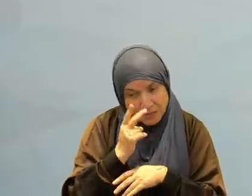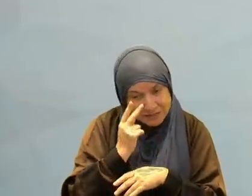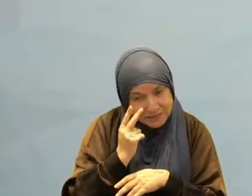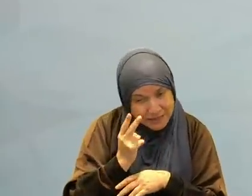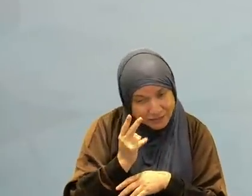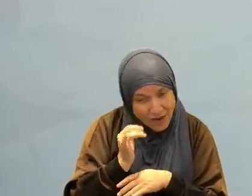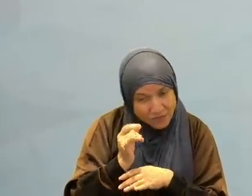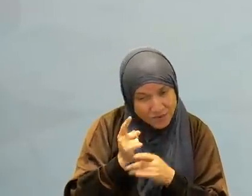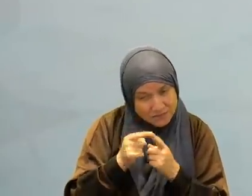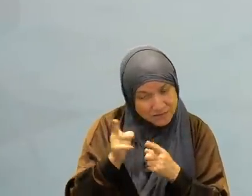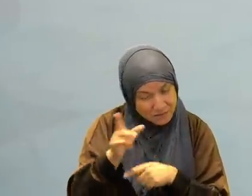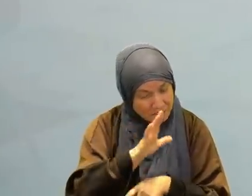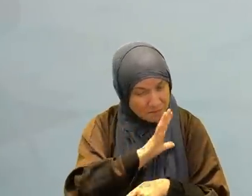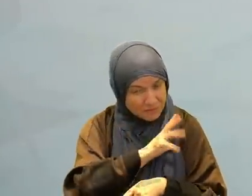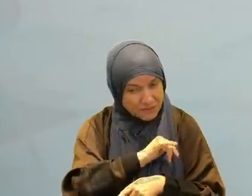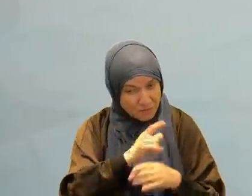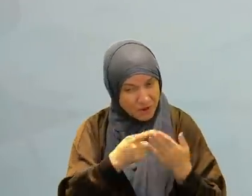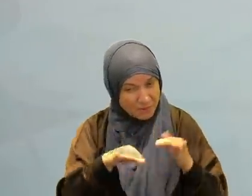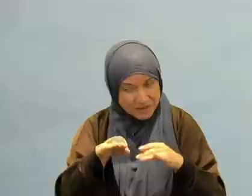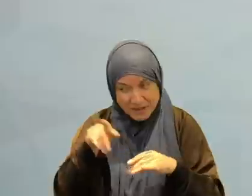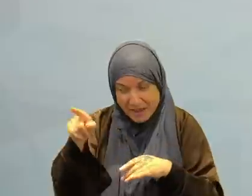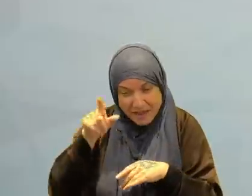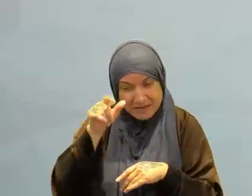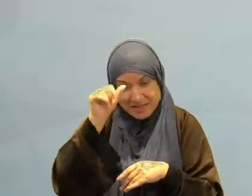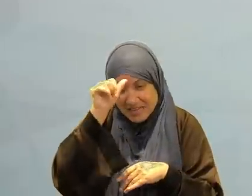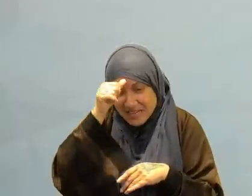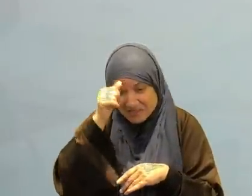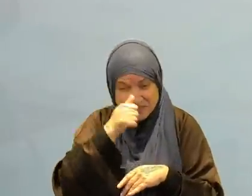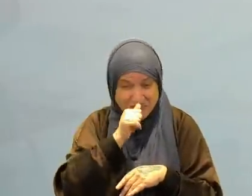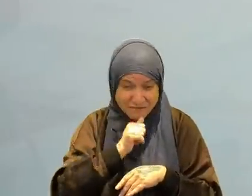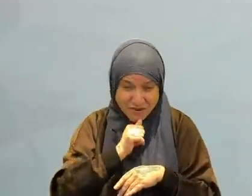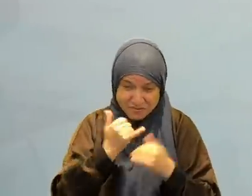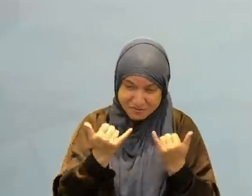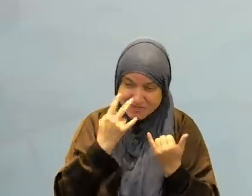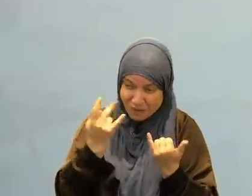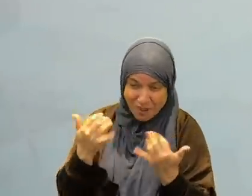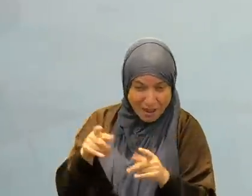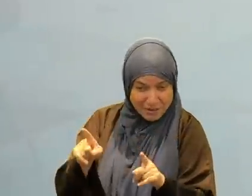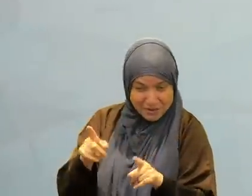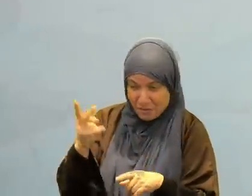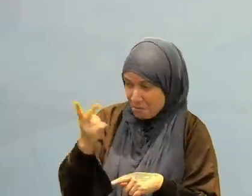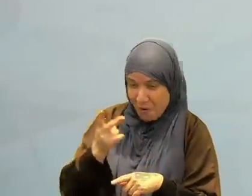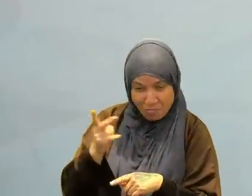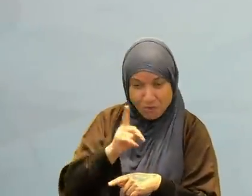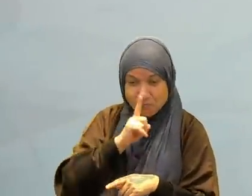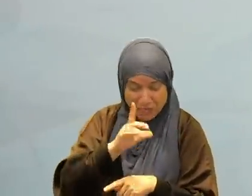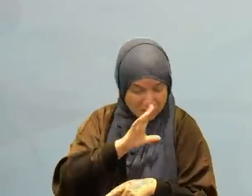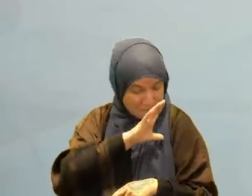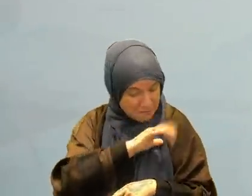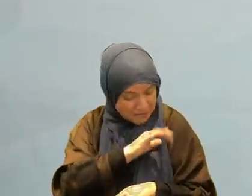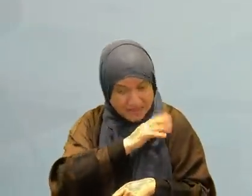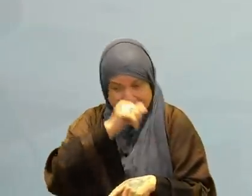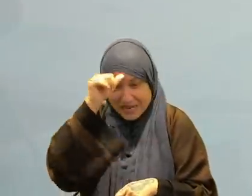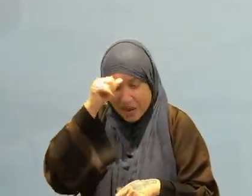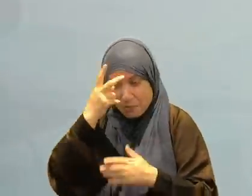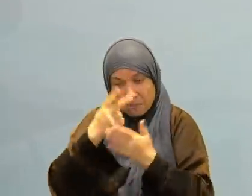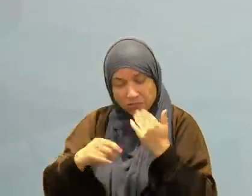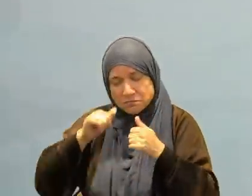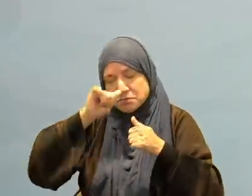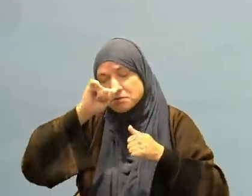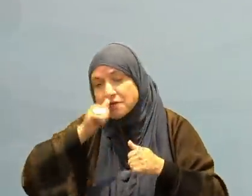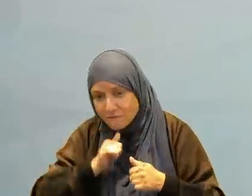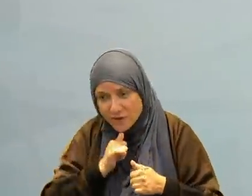our hearts, letting it occupy a considerate amount of our hearts. You know why? Because amplifying is a part of that ibadah. Again,